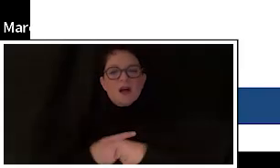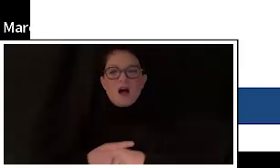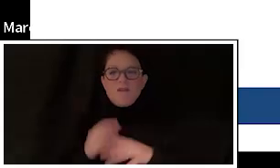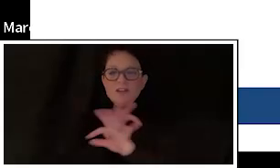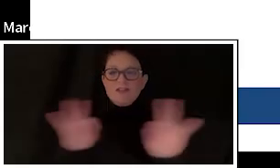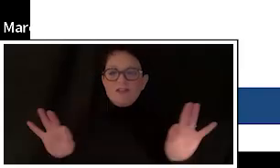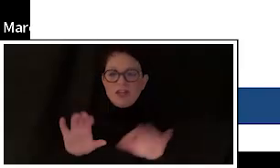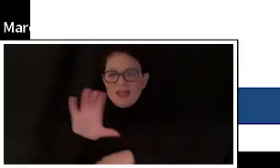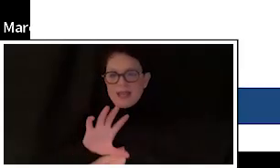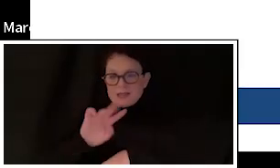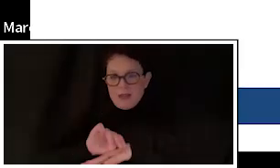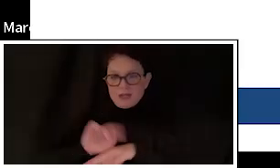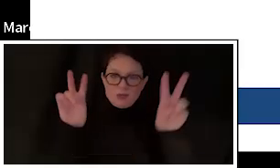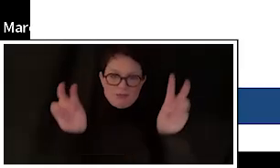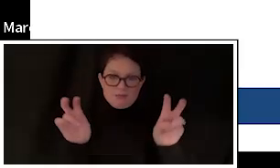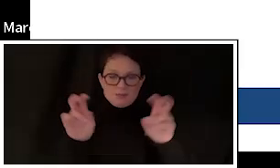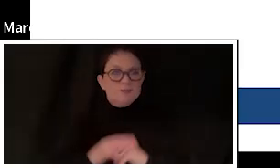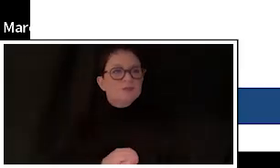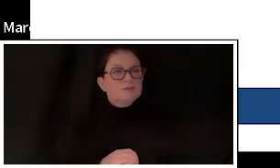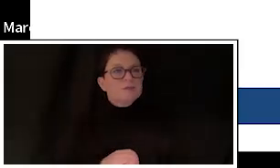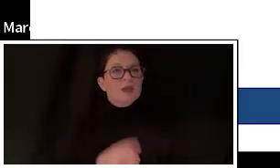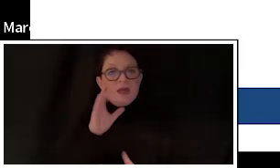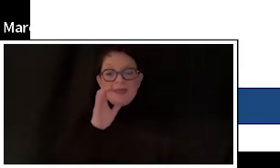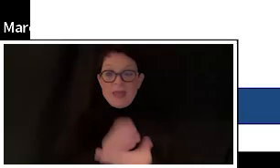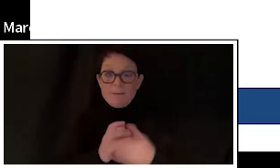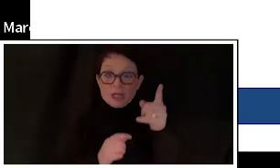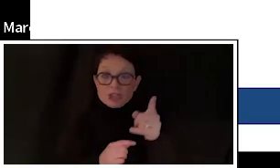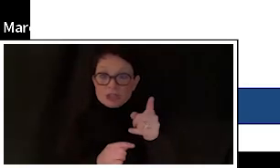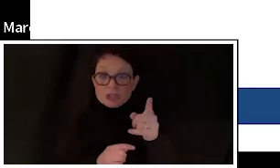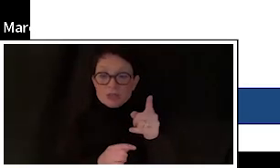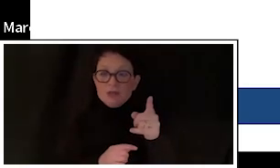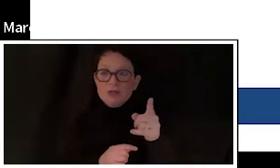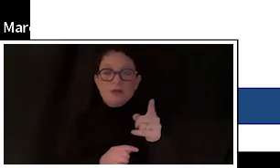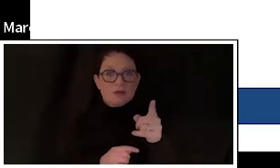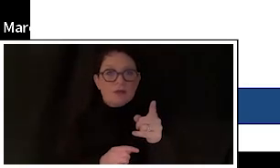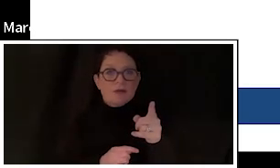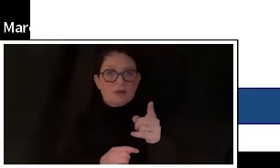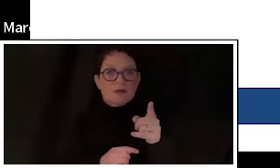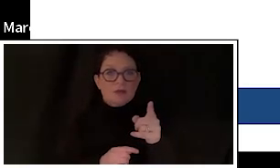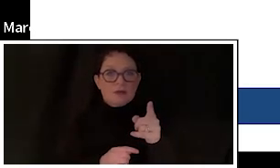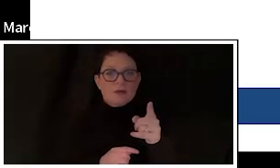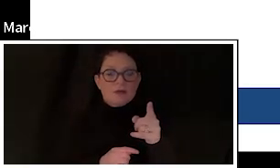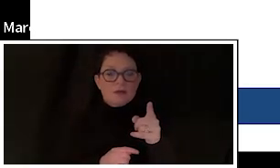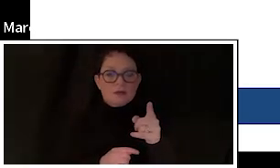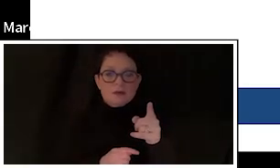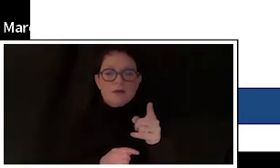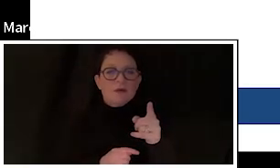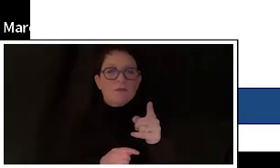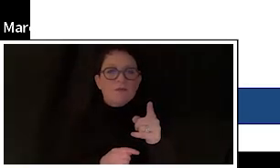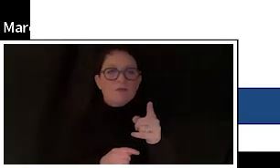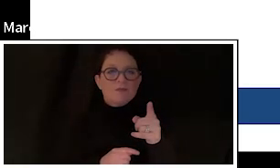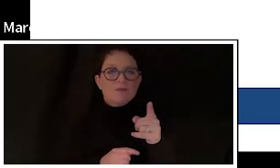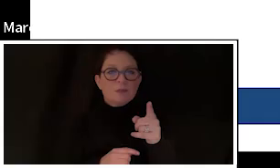Conflict-free case management. So in this image on the screen or picture on the slide,